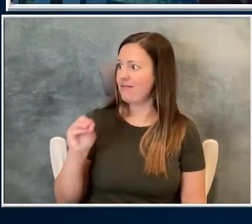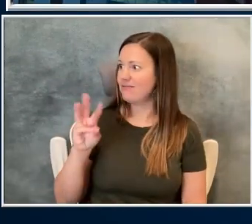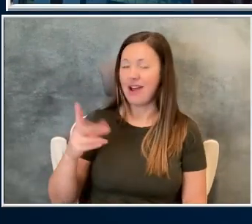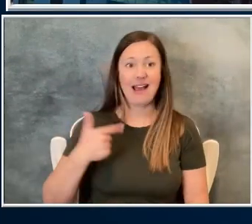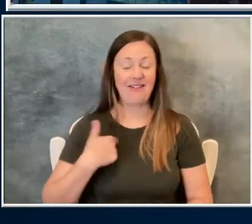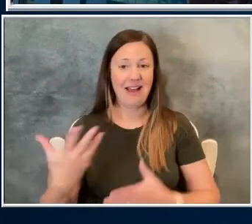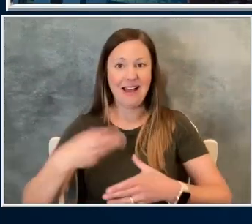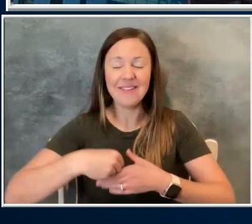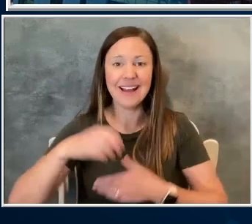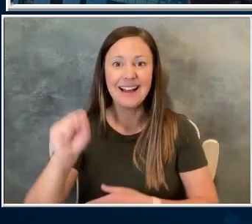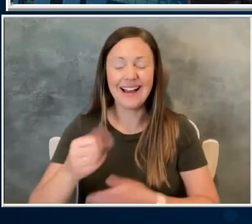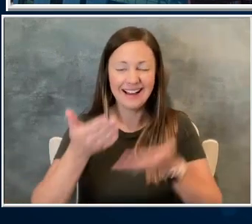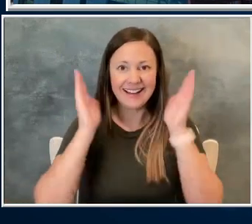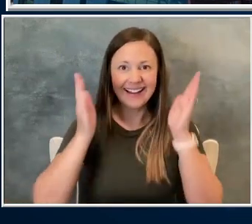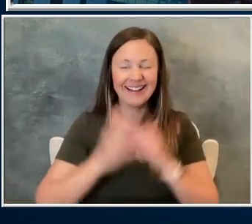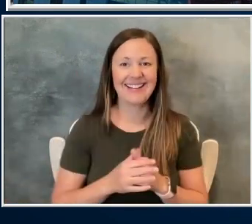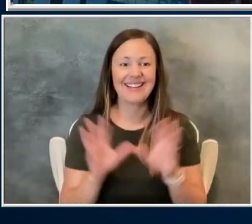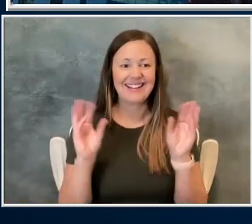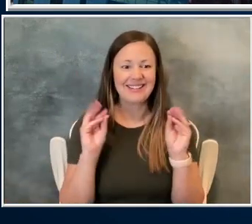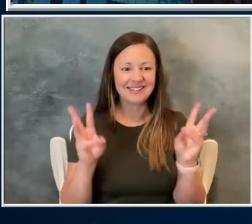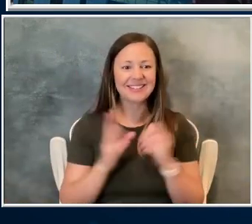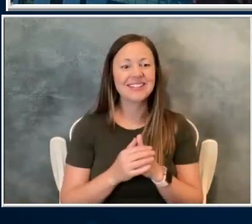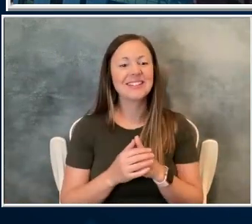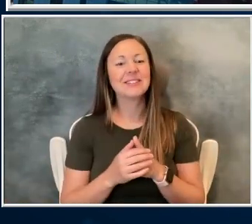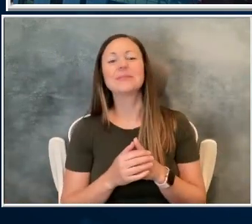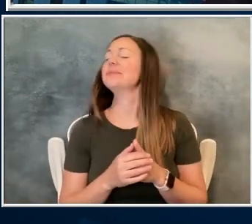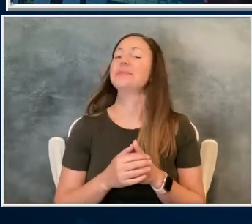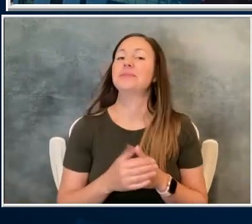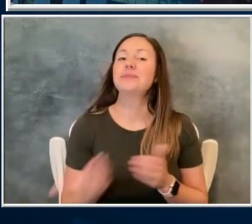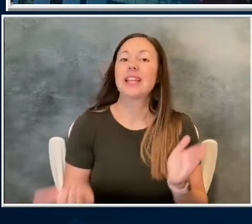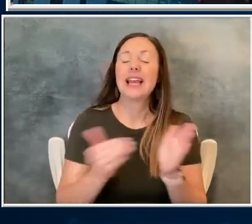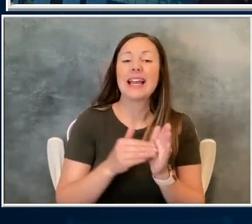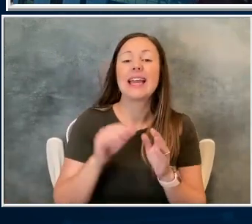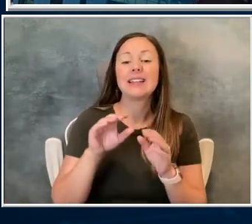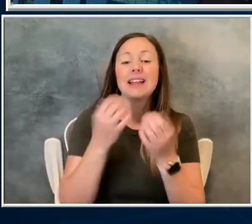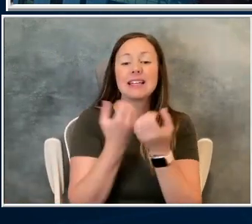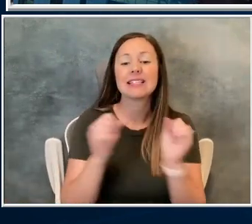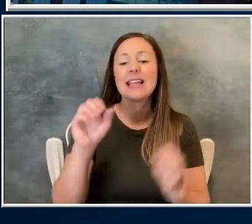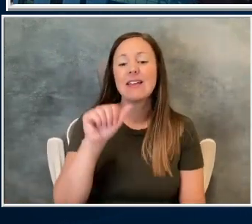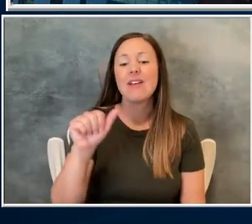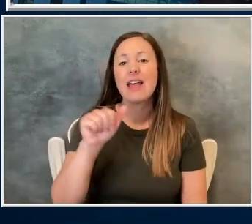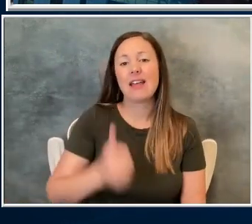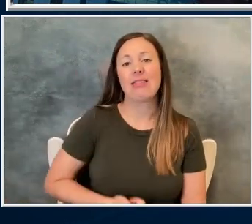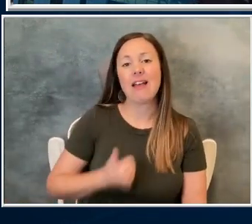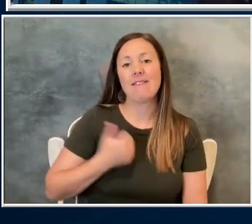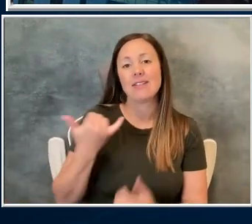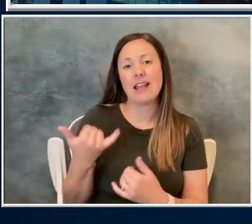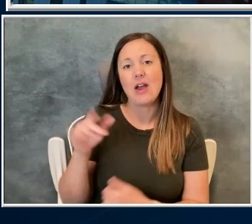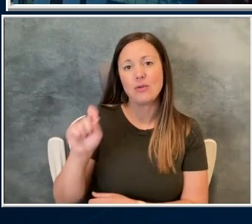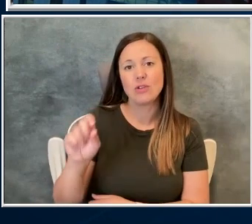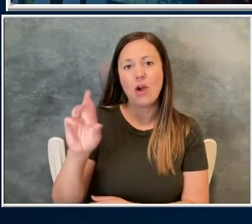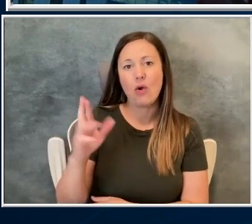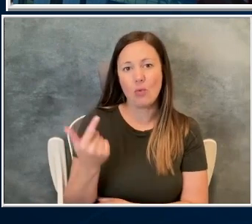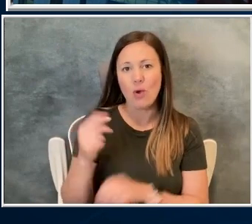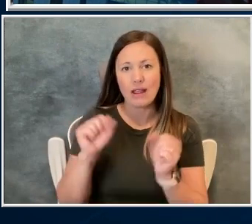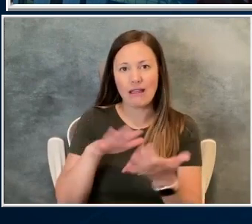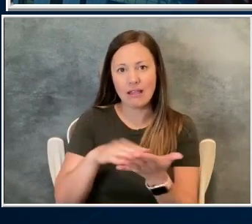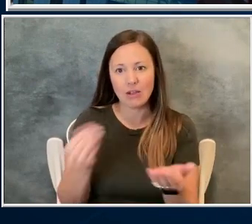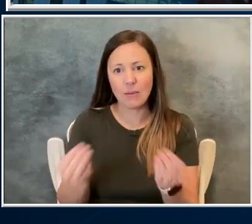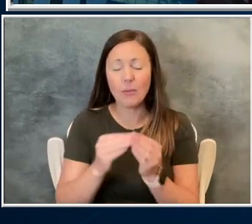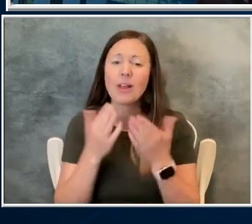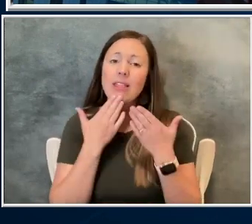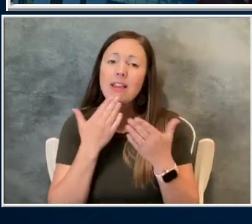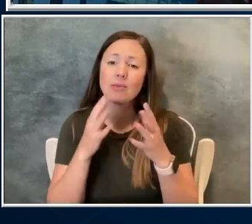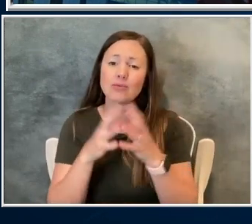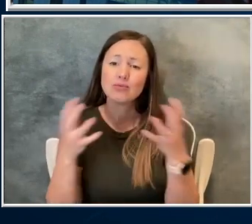got my attention. Again, you can go to savealifenow.org and learn how to donate. Morgan, thank you so much for sharing. Come back